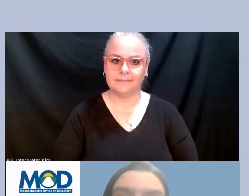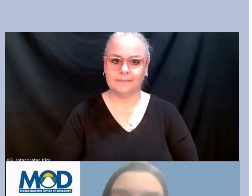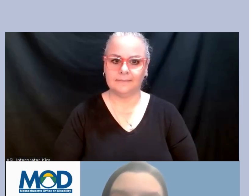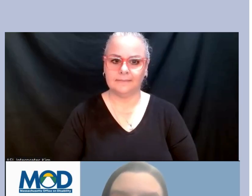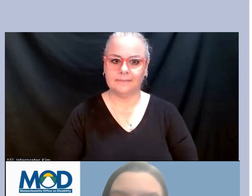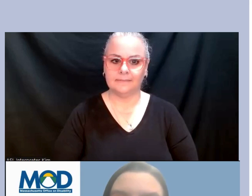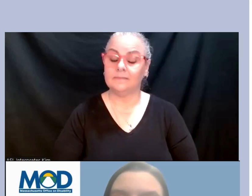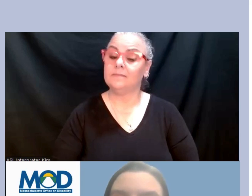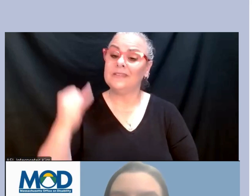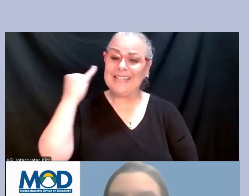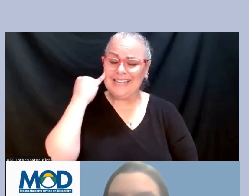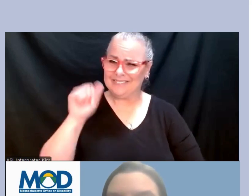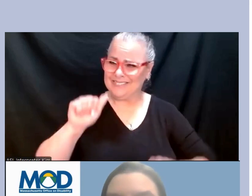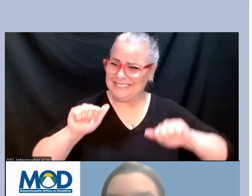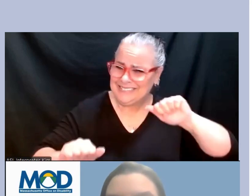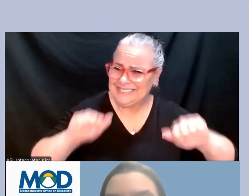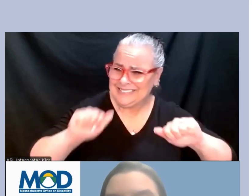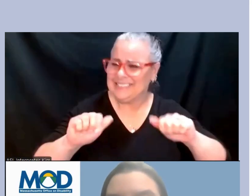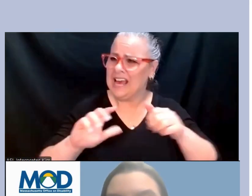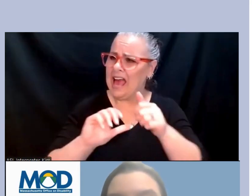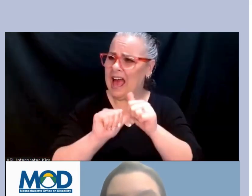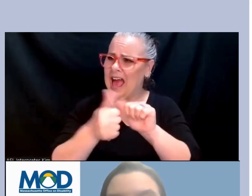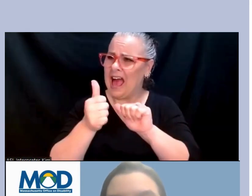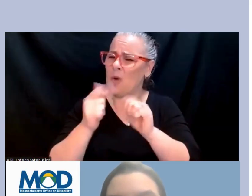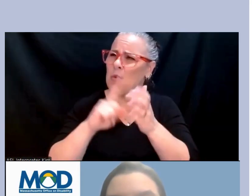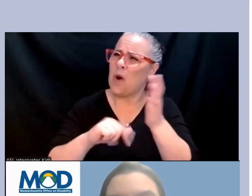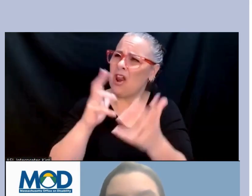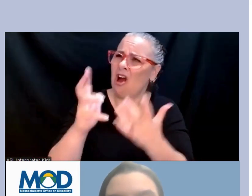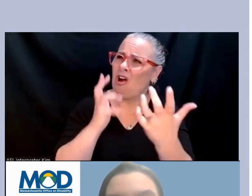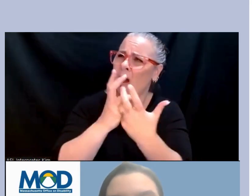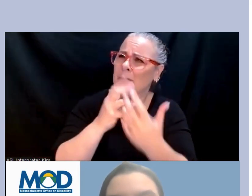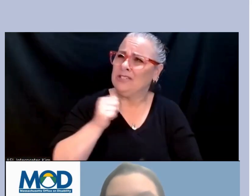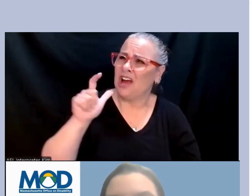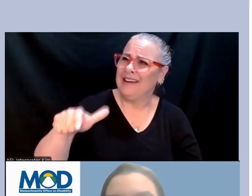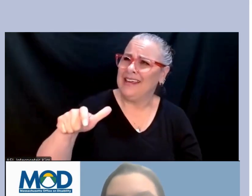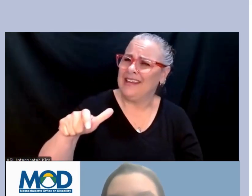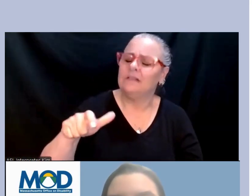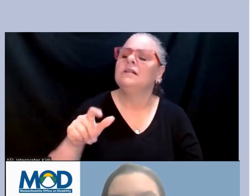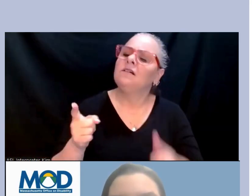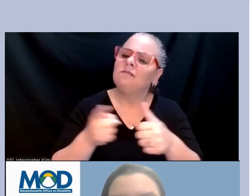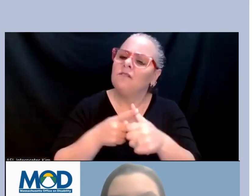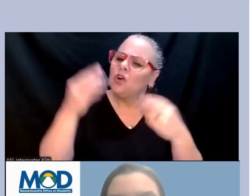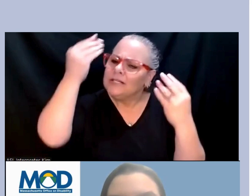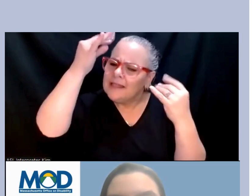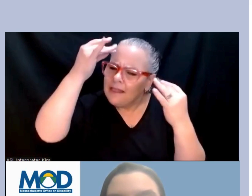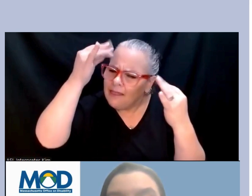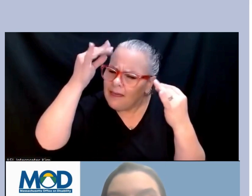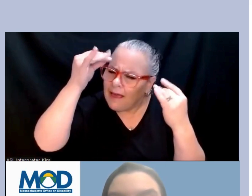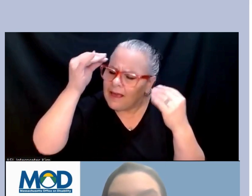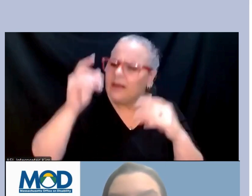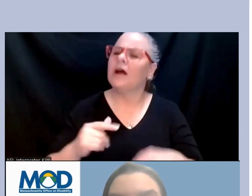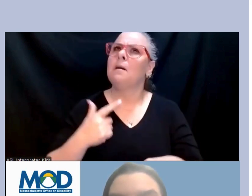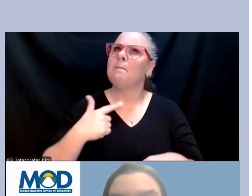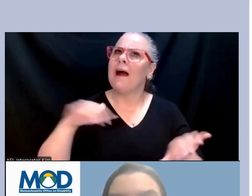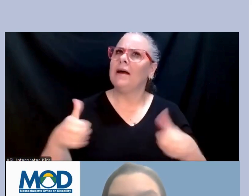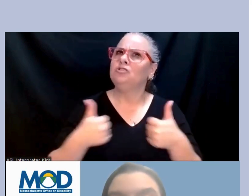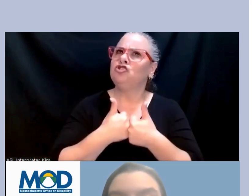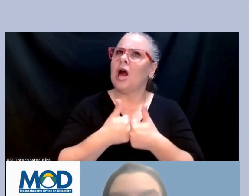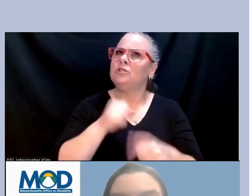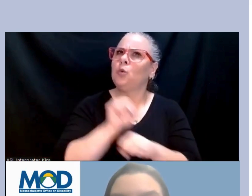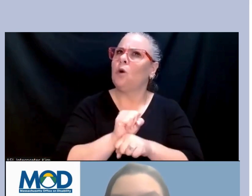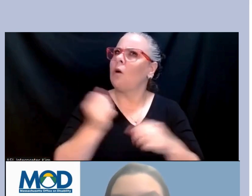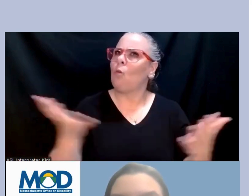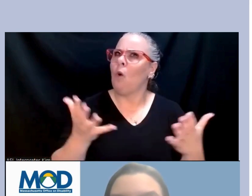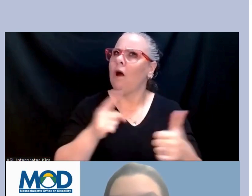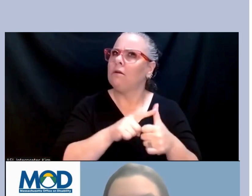If you aren't sure what specific accommodation to ask for, start by thinking about what specific challenges you are having at work, how